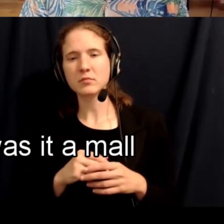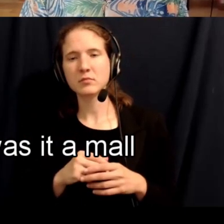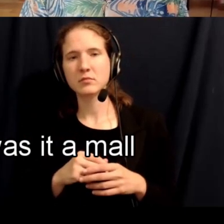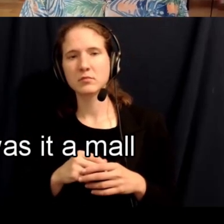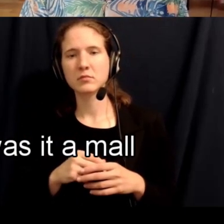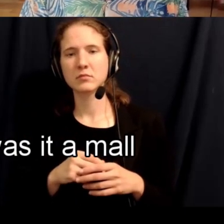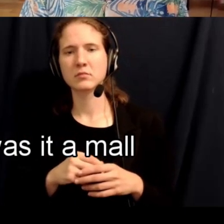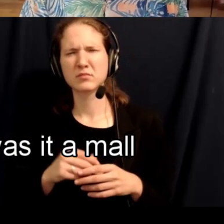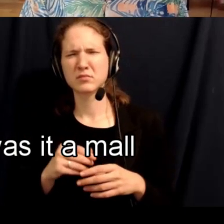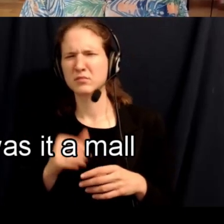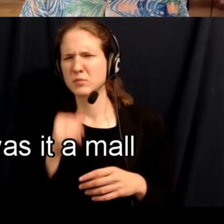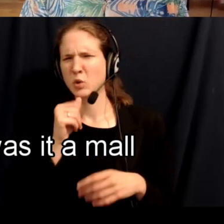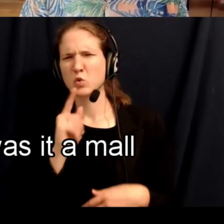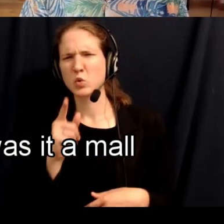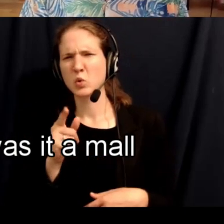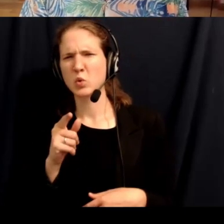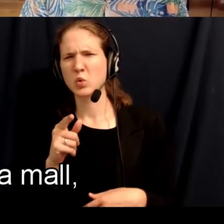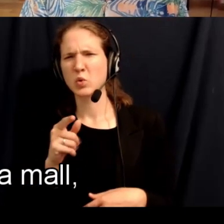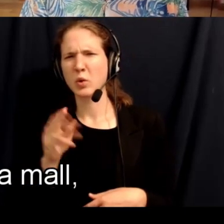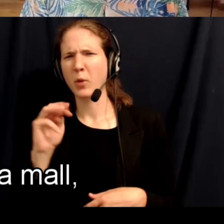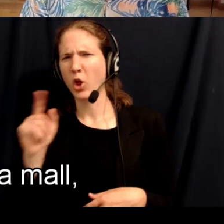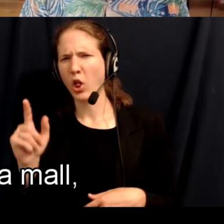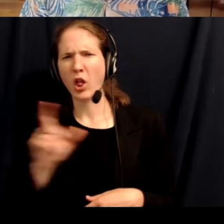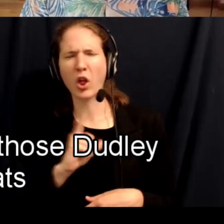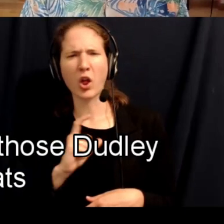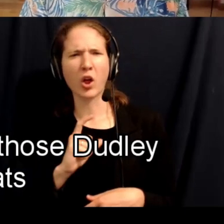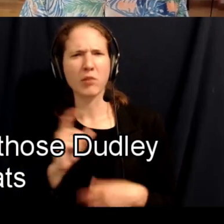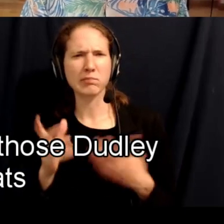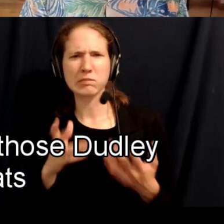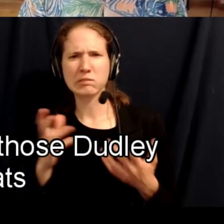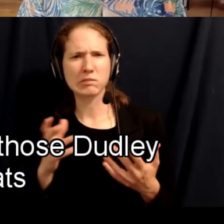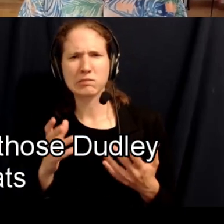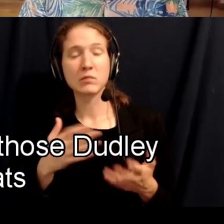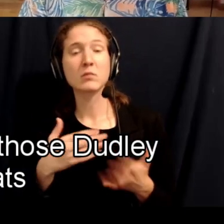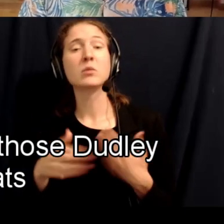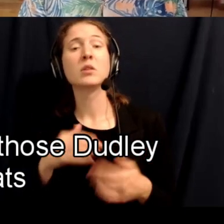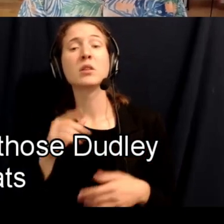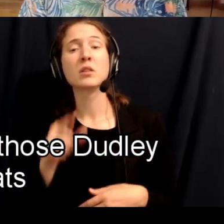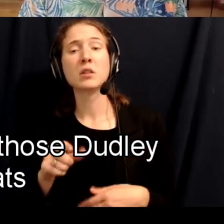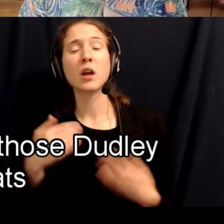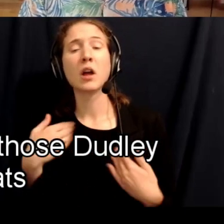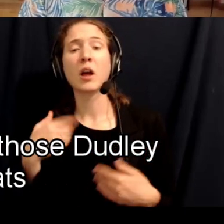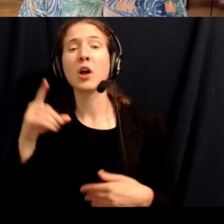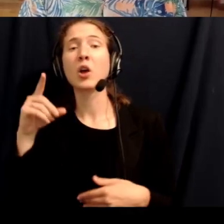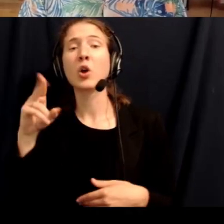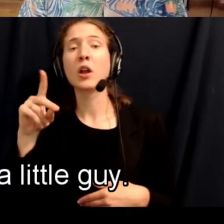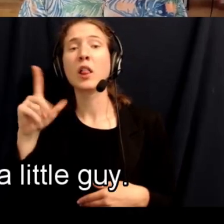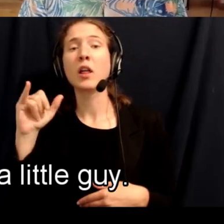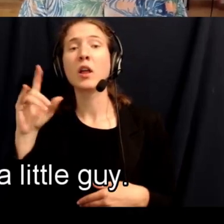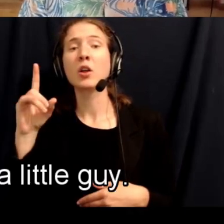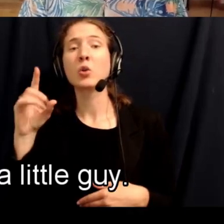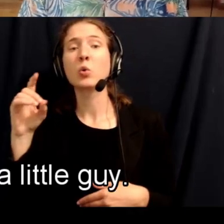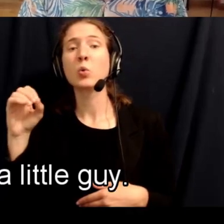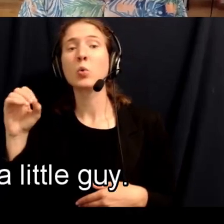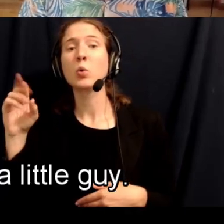there was a I'm not sure if was it a mall cop? I'm not sure if it was a mall, but he was wearing one of those Dudley Do-Right type hats, Oh.